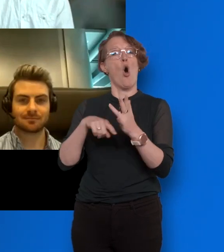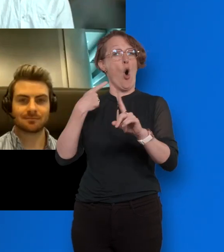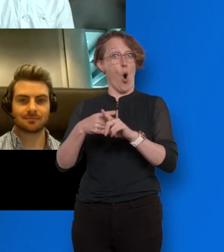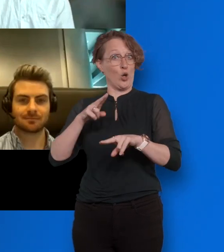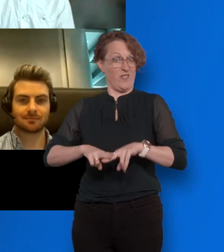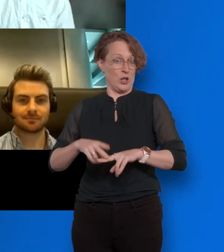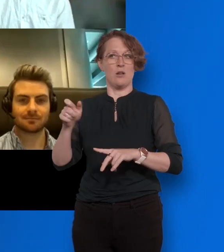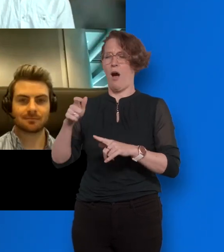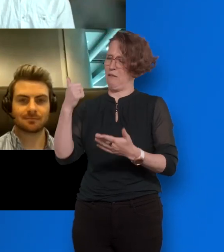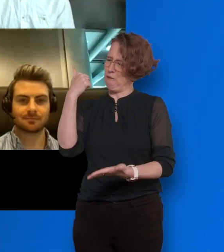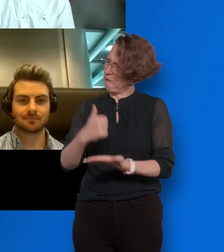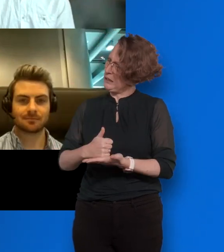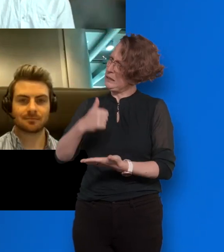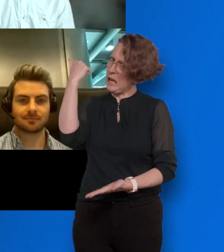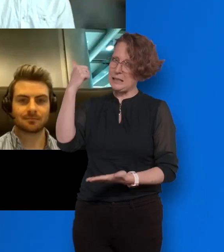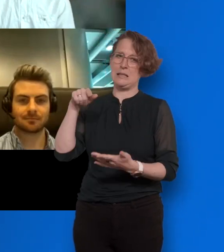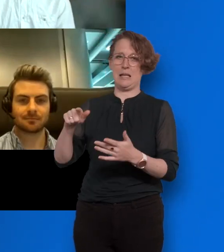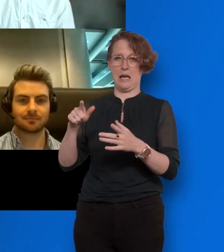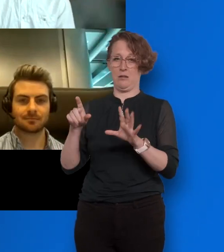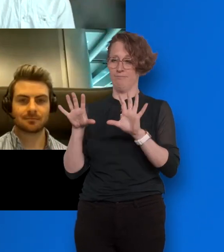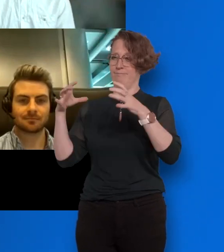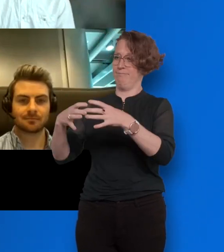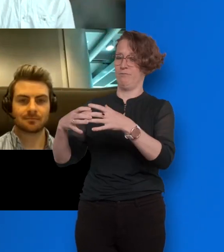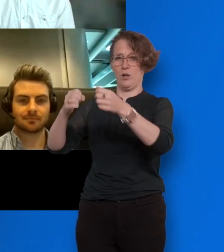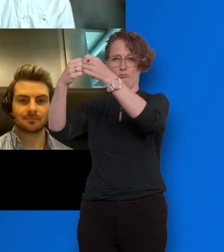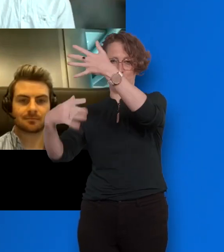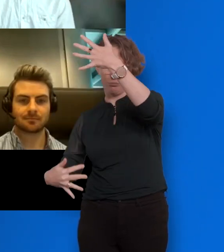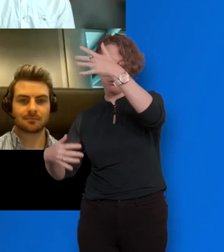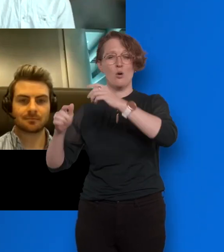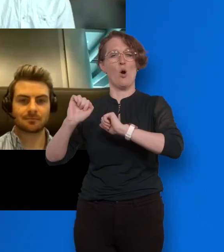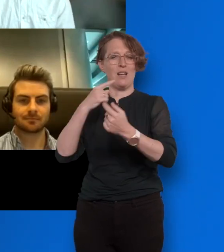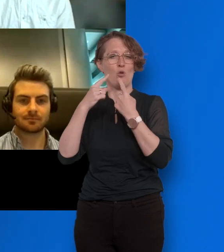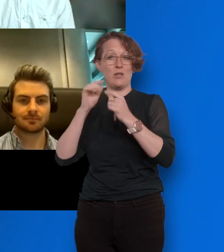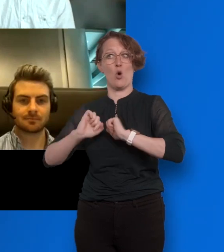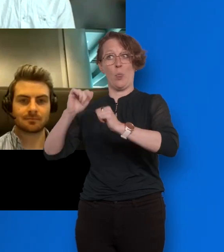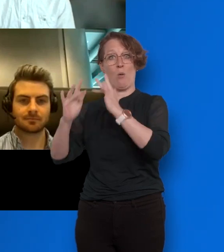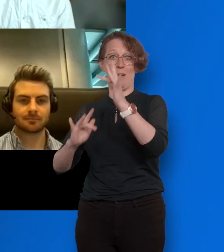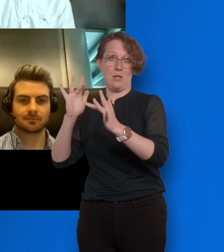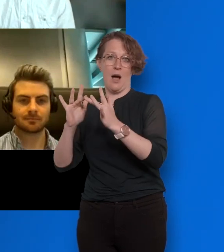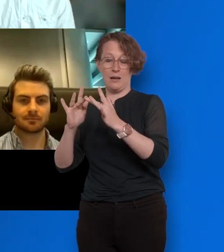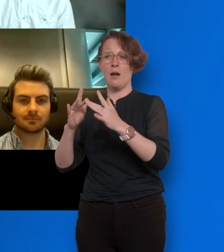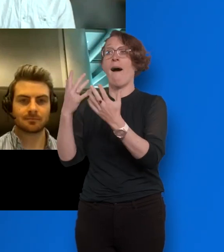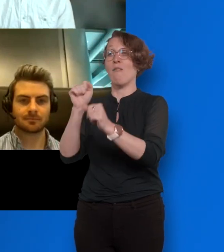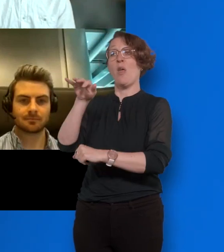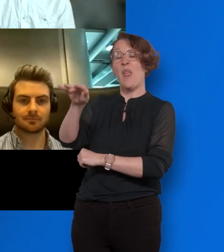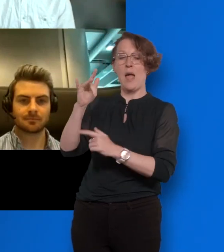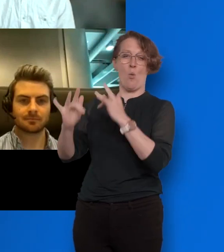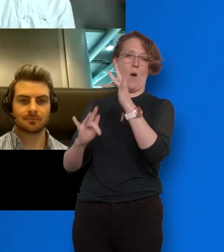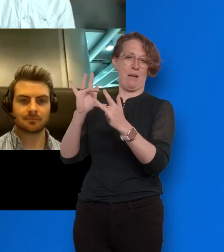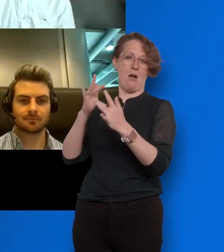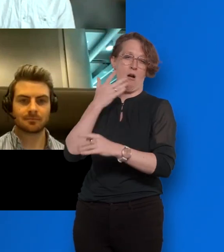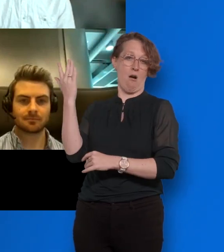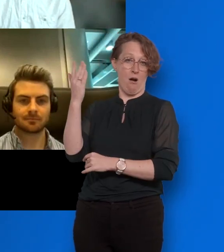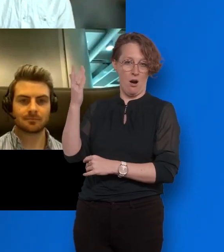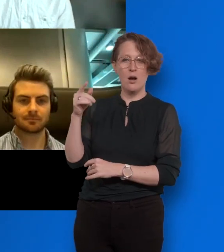fantastic tranche of guidance on their page, including on their website, including a webinar, so you can at